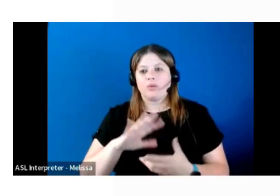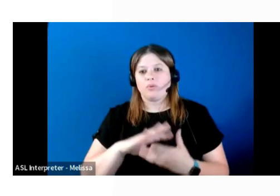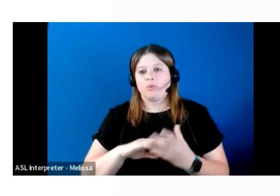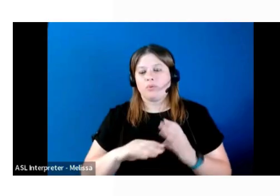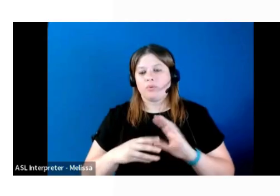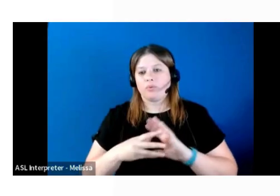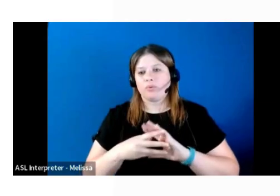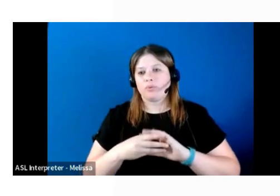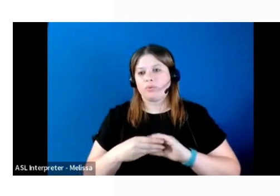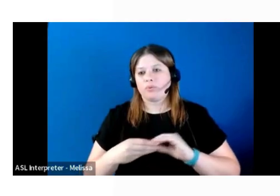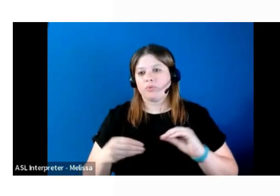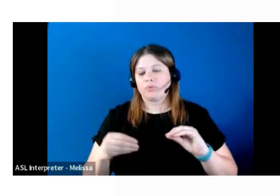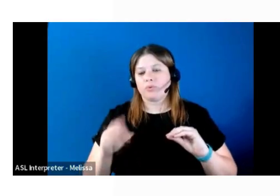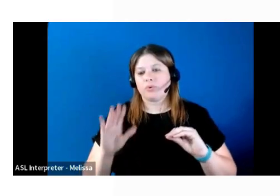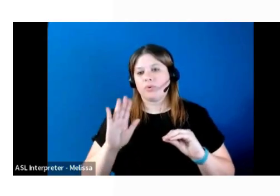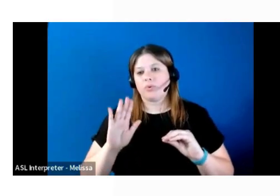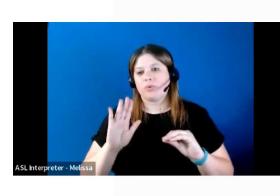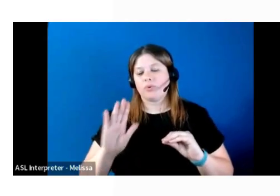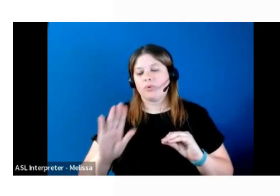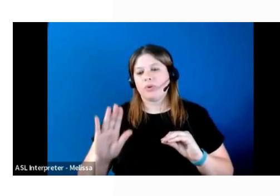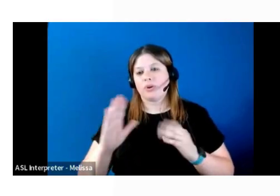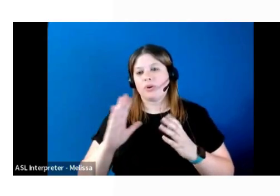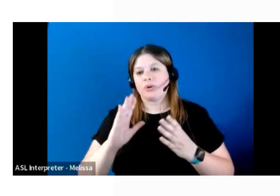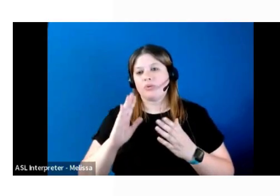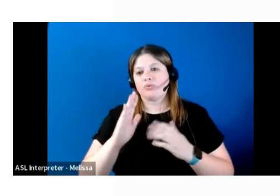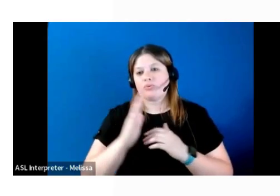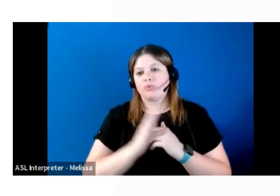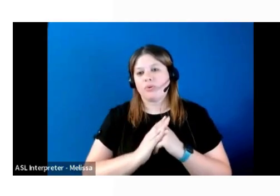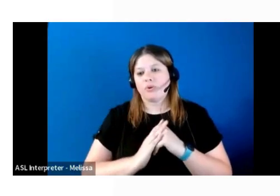your offering.